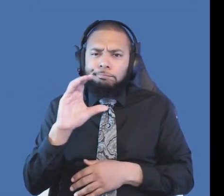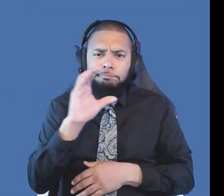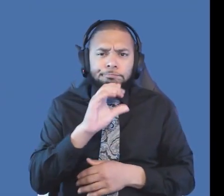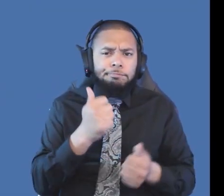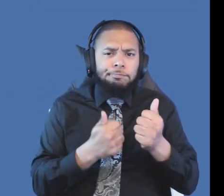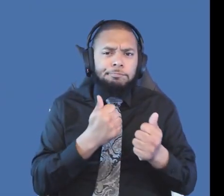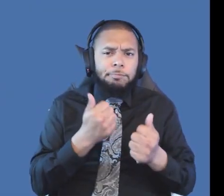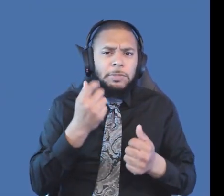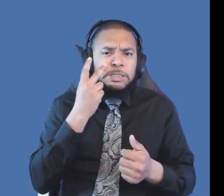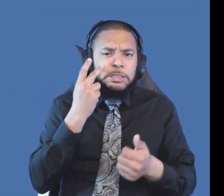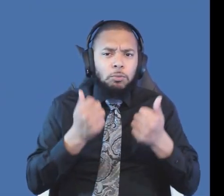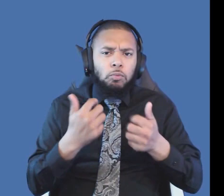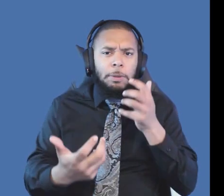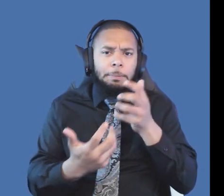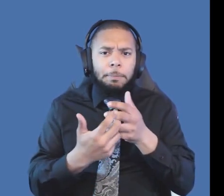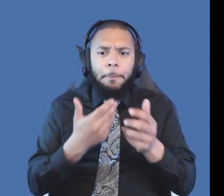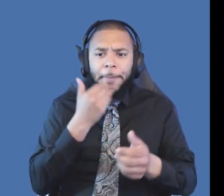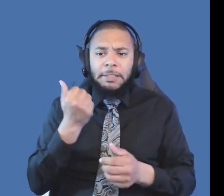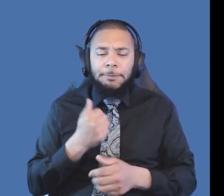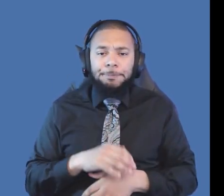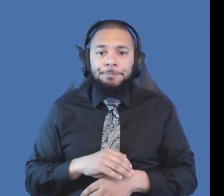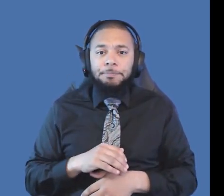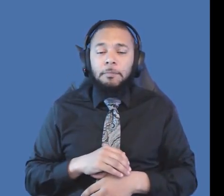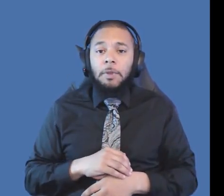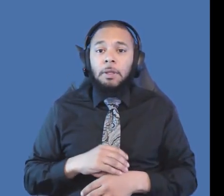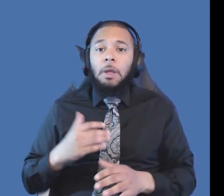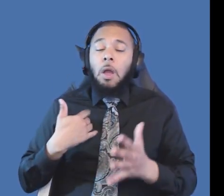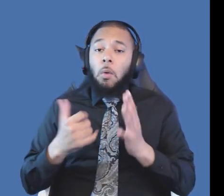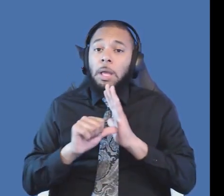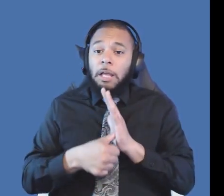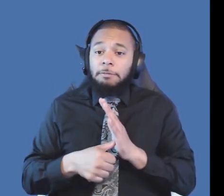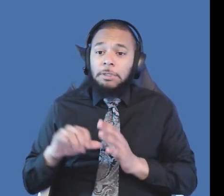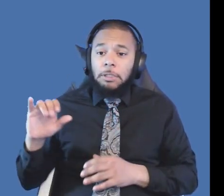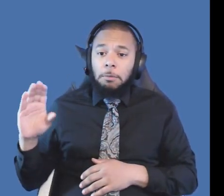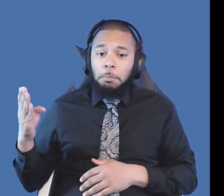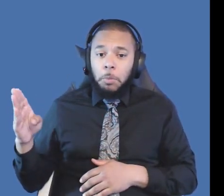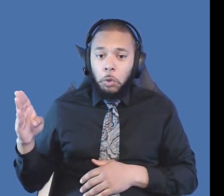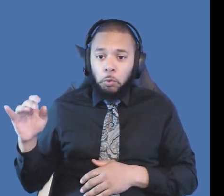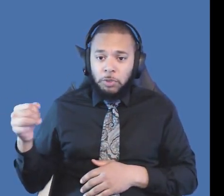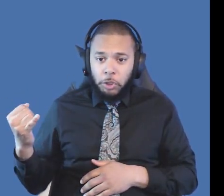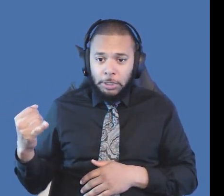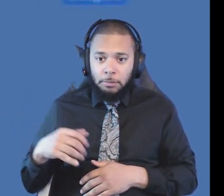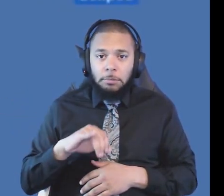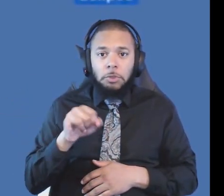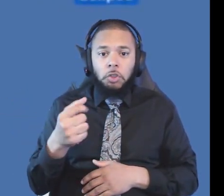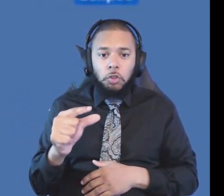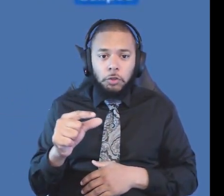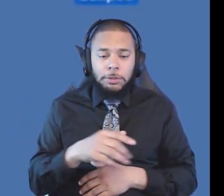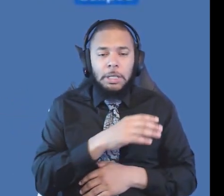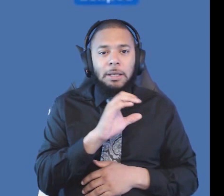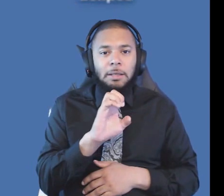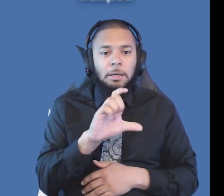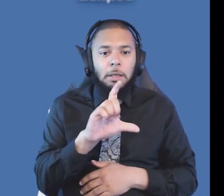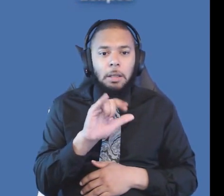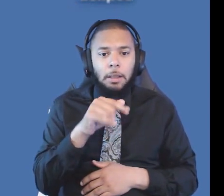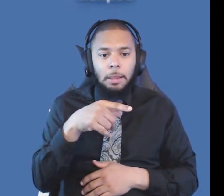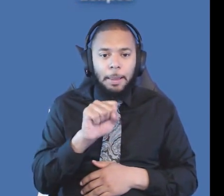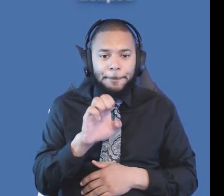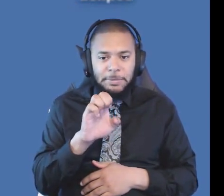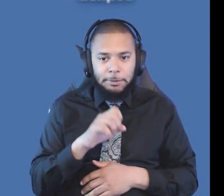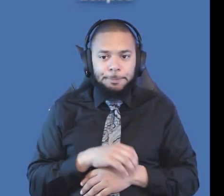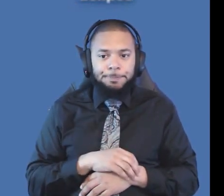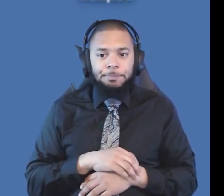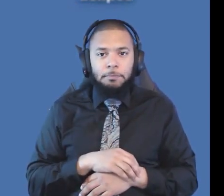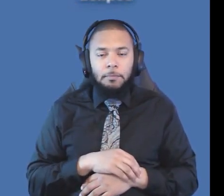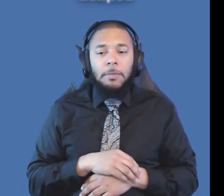three that I want to highlight are BlueJ, JGrasp, and Eclipse. And they all work nicely